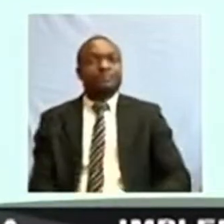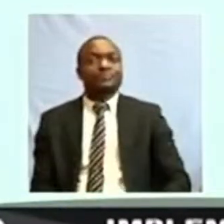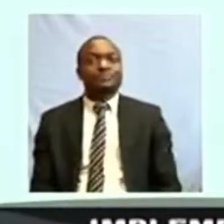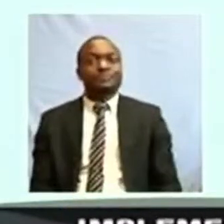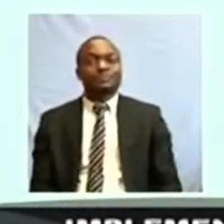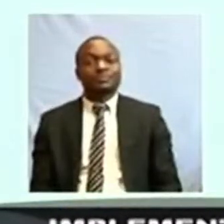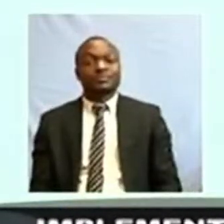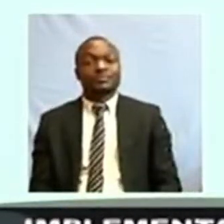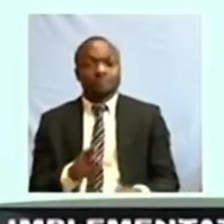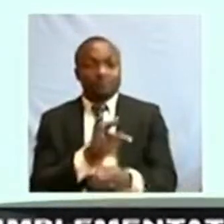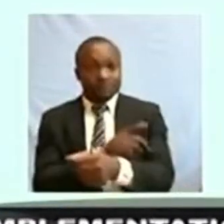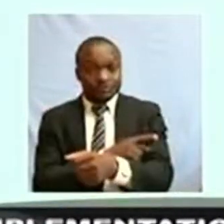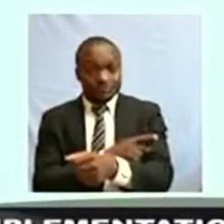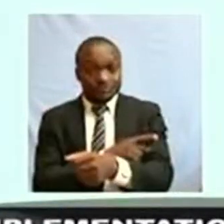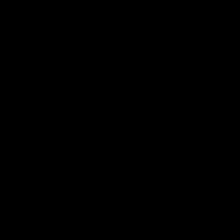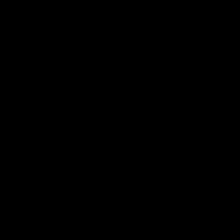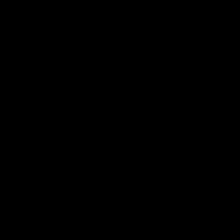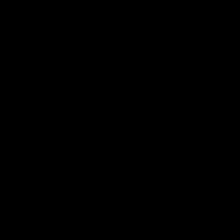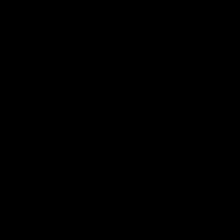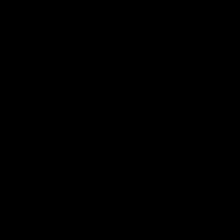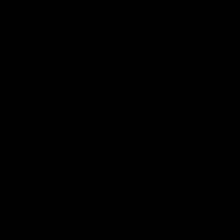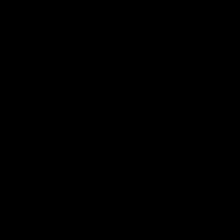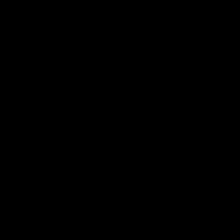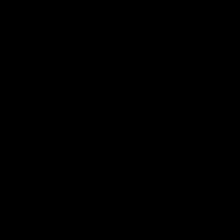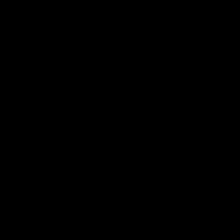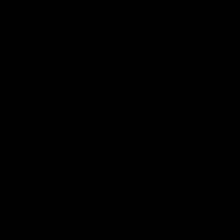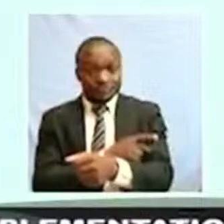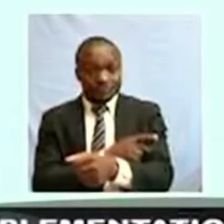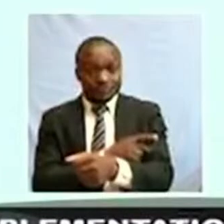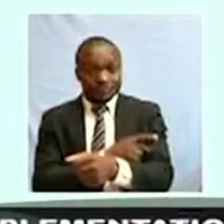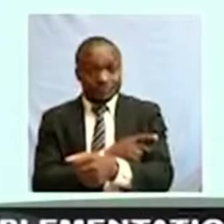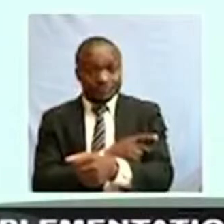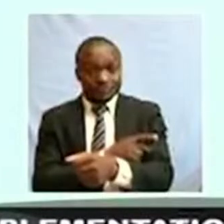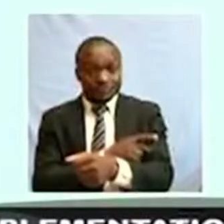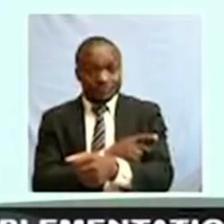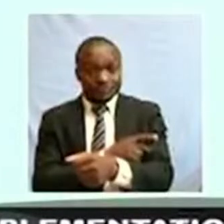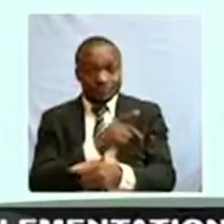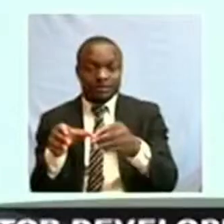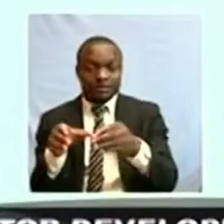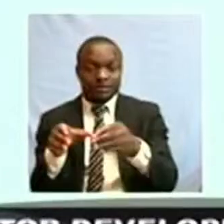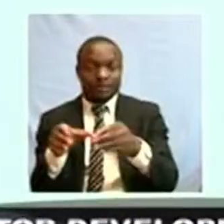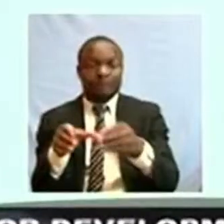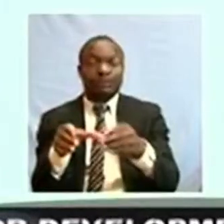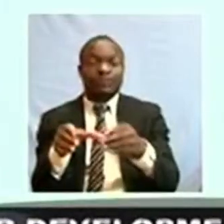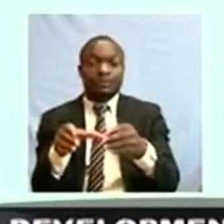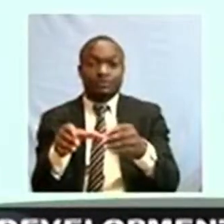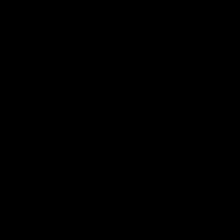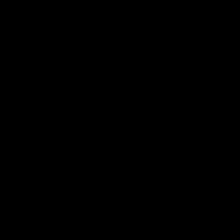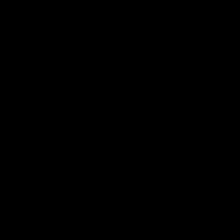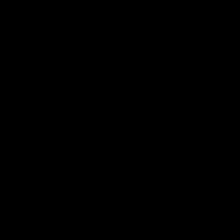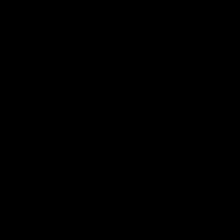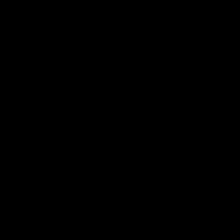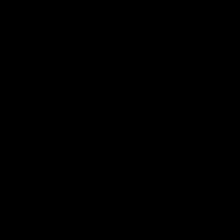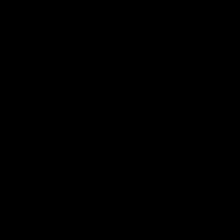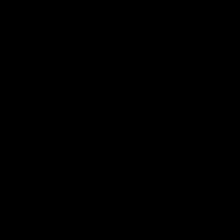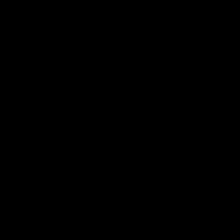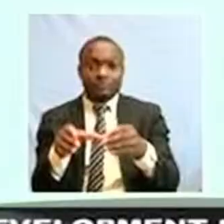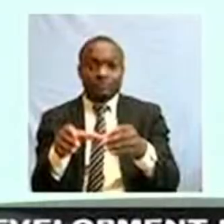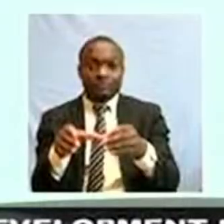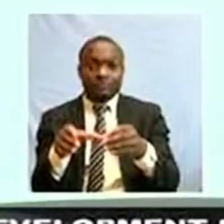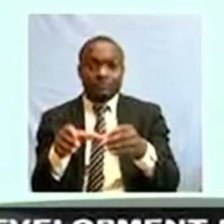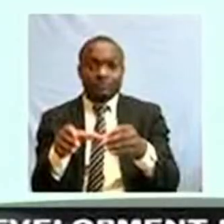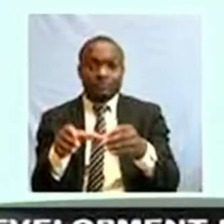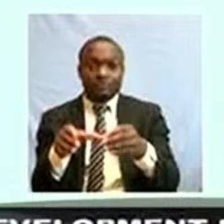The devolved functions are standing council. This